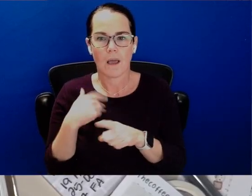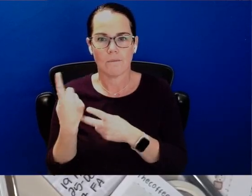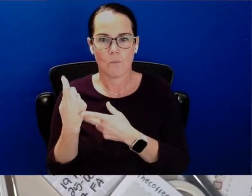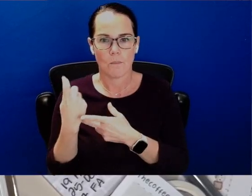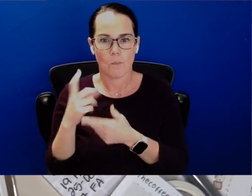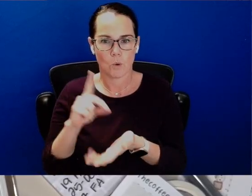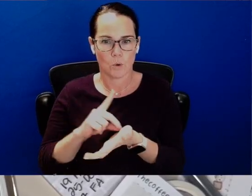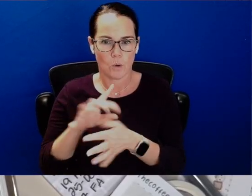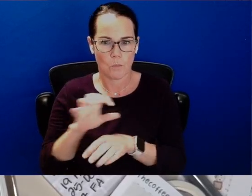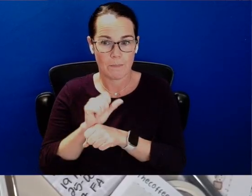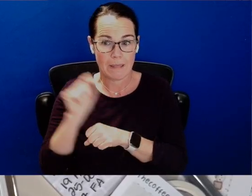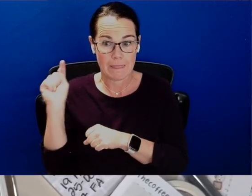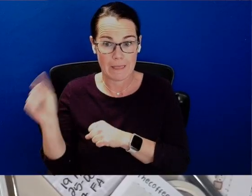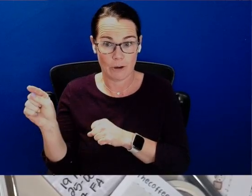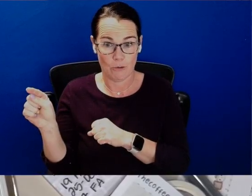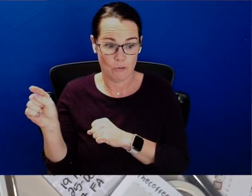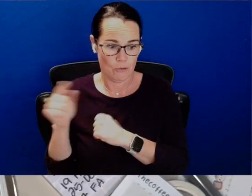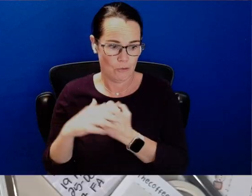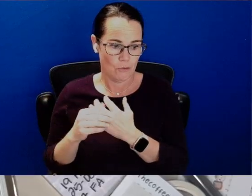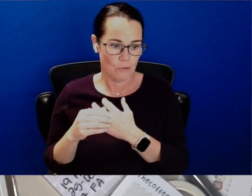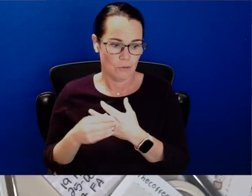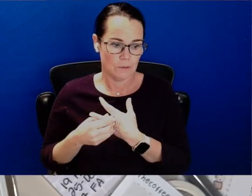here.